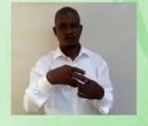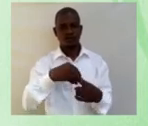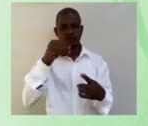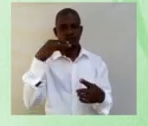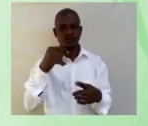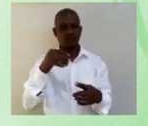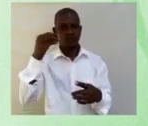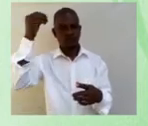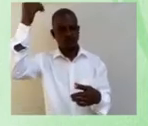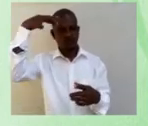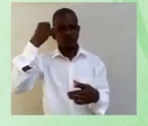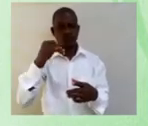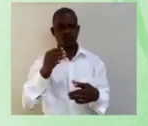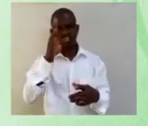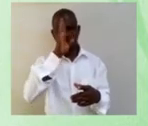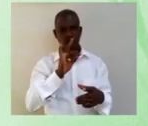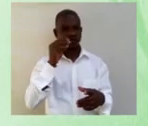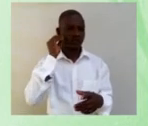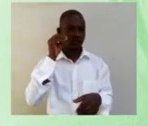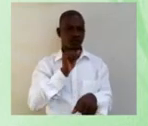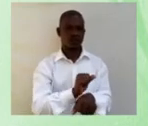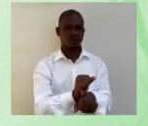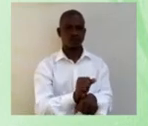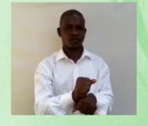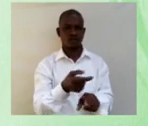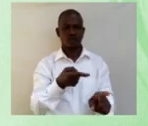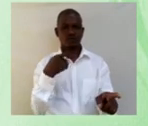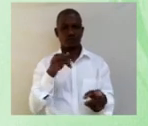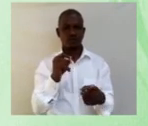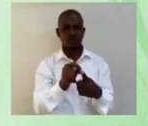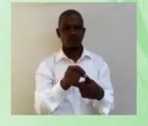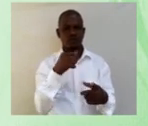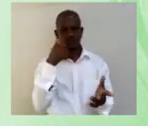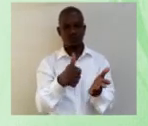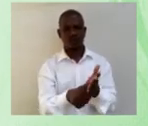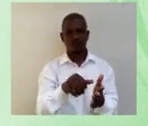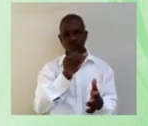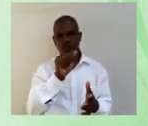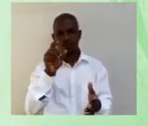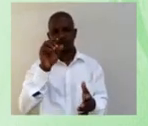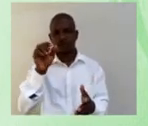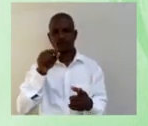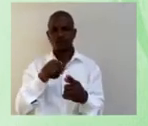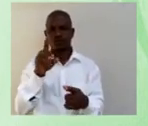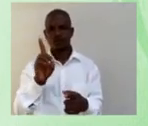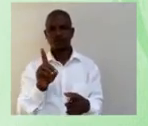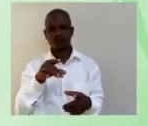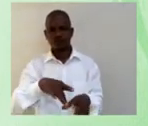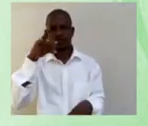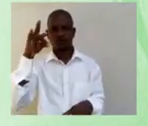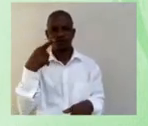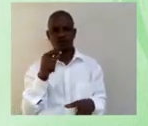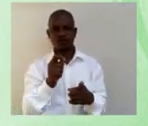the special grace of God. Assignment. From the words lettered A to D,